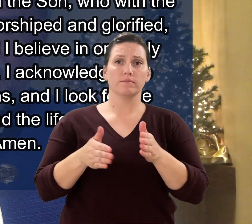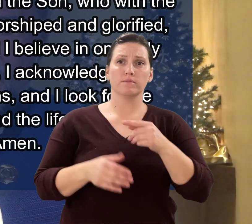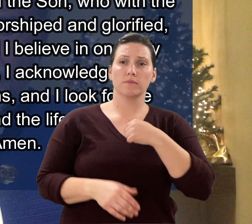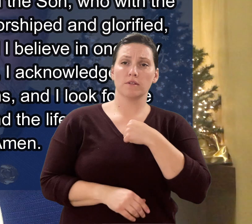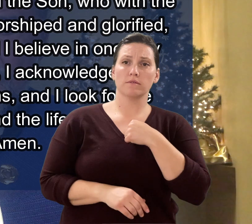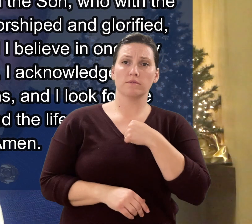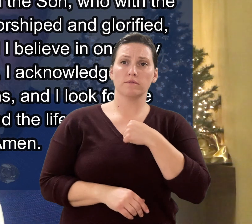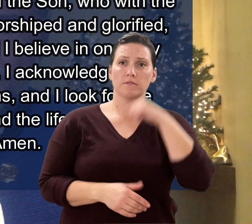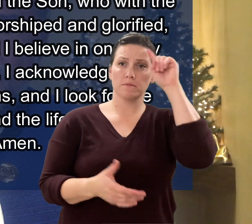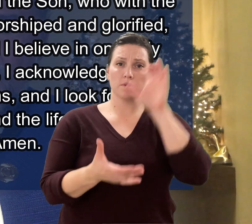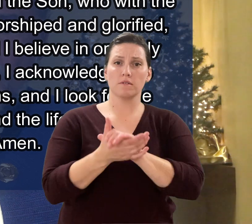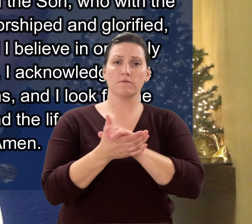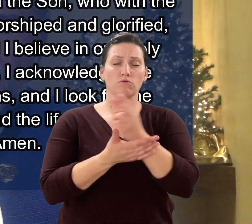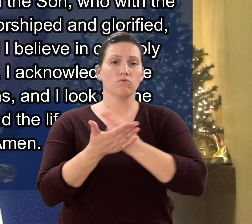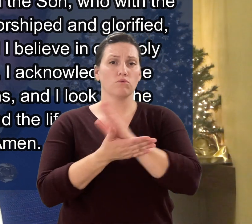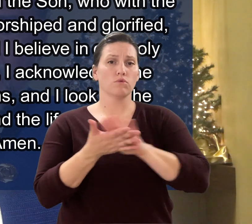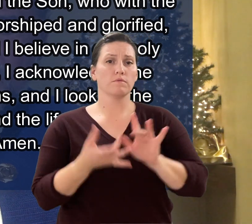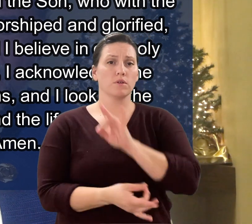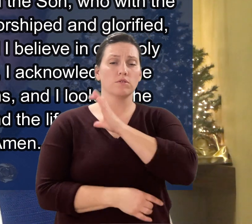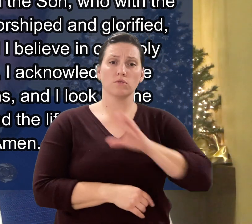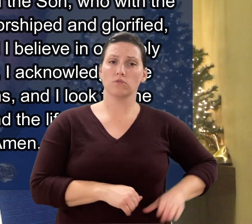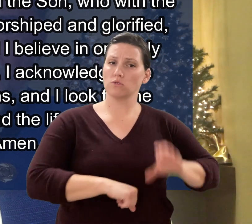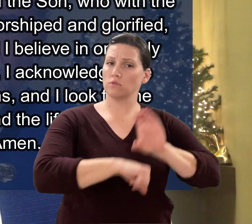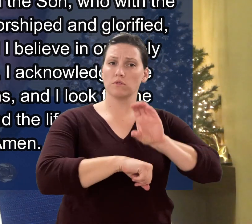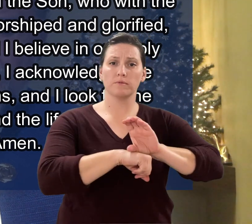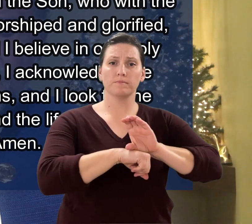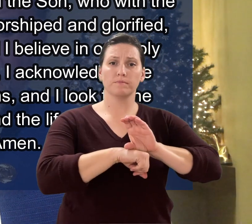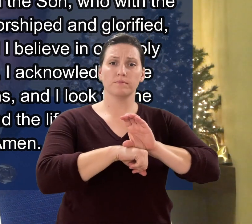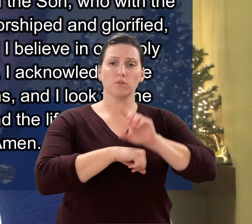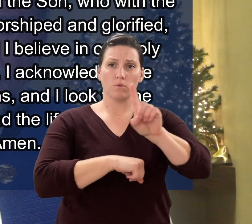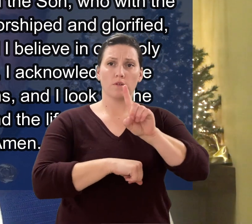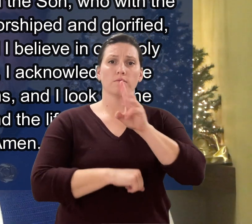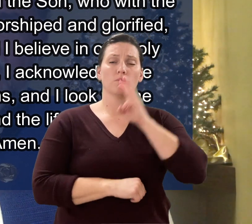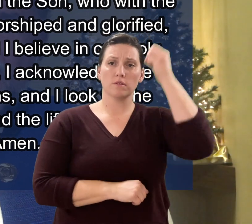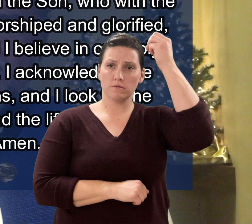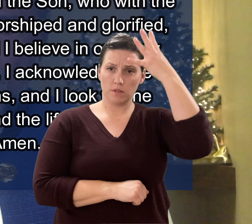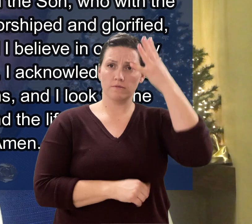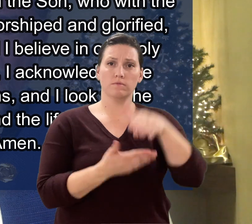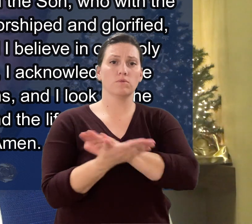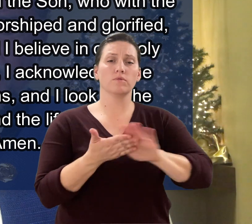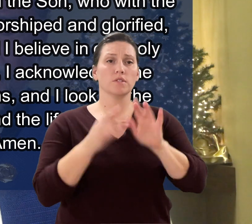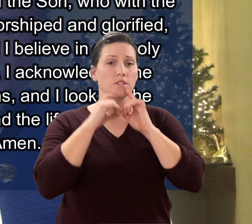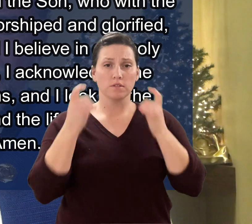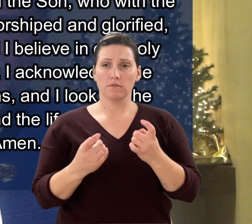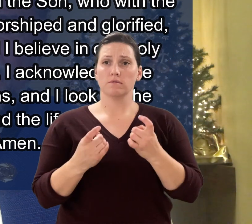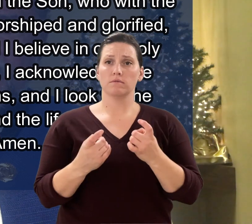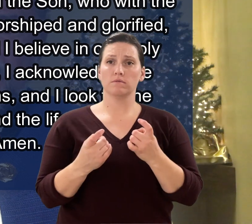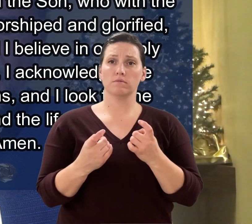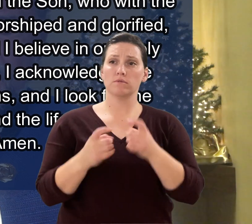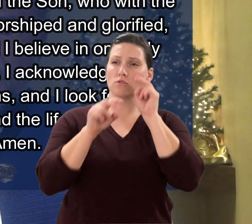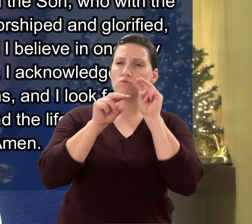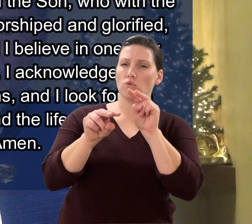prophets. And I believe in one holy Christian and apostolic church. I acknowledge one baptism for the remission